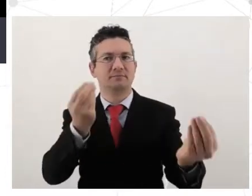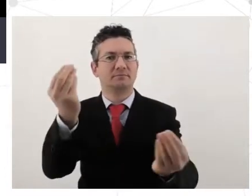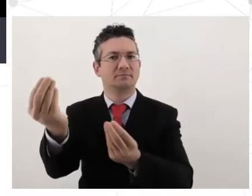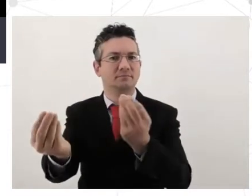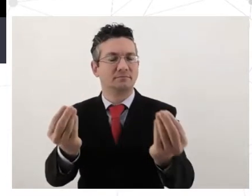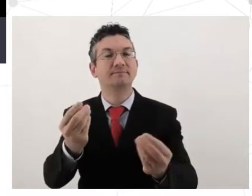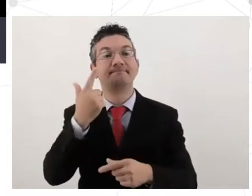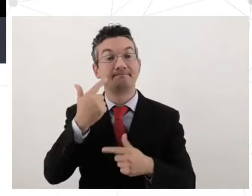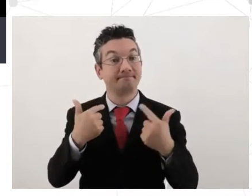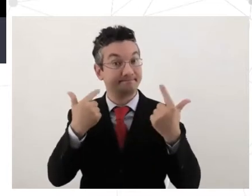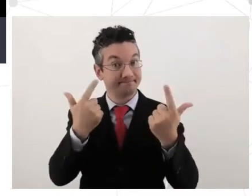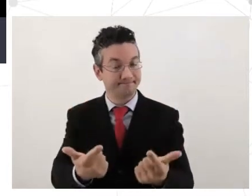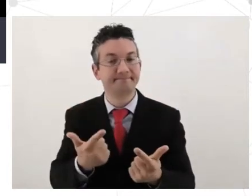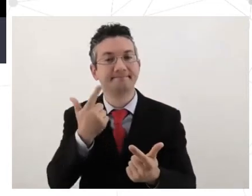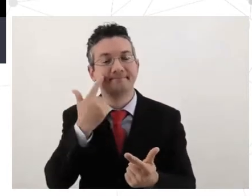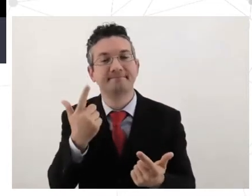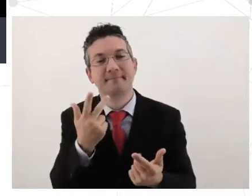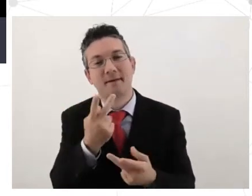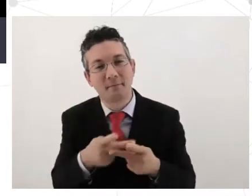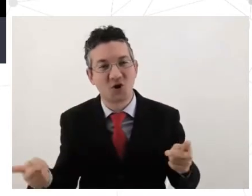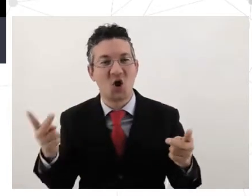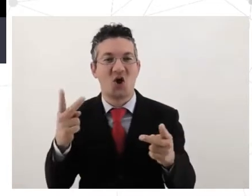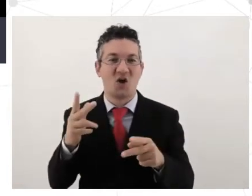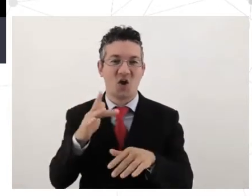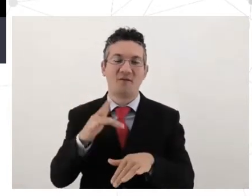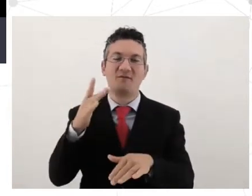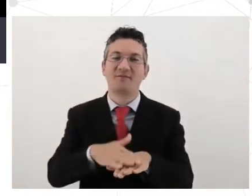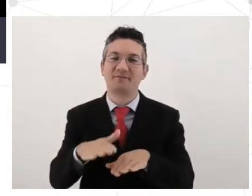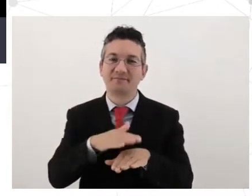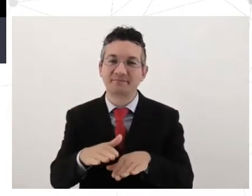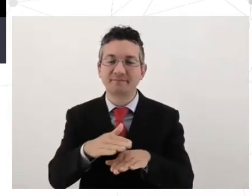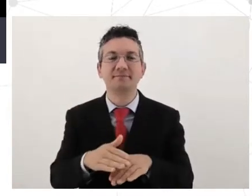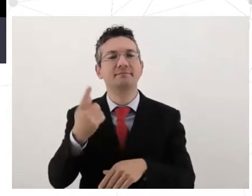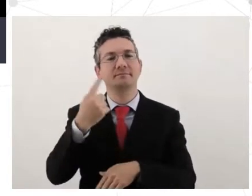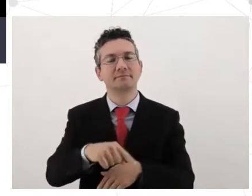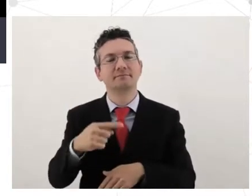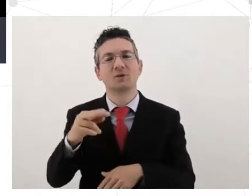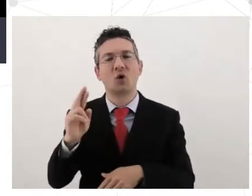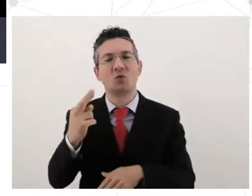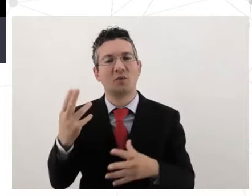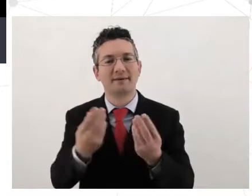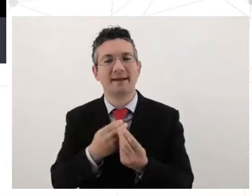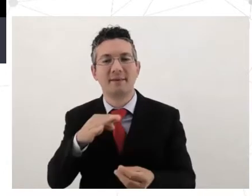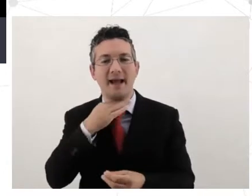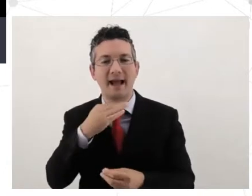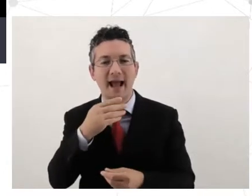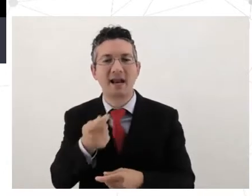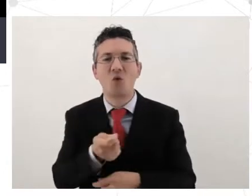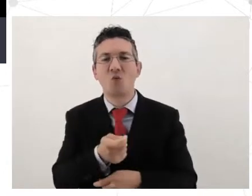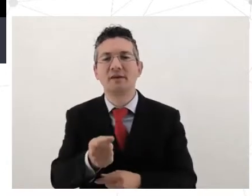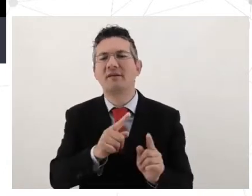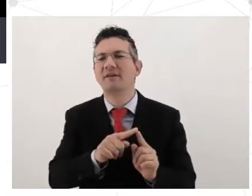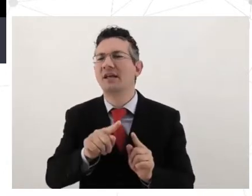outside. So, Runa is all ready to go. She has the Soundscape beacon set to the